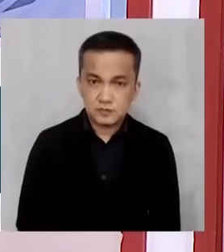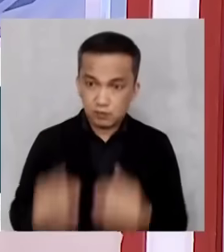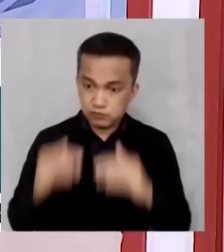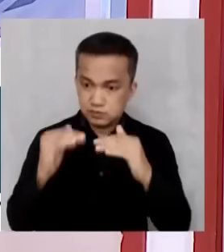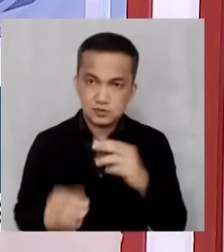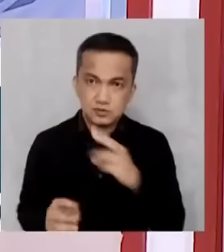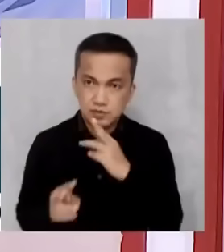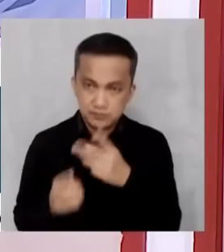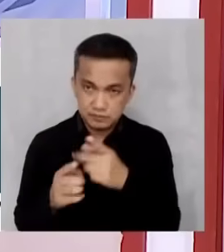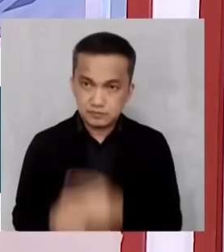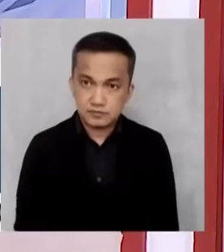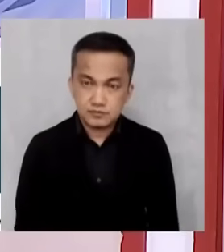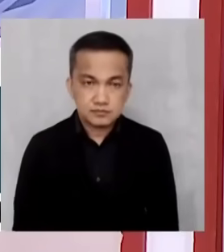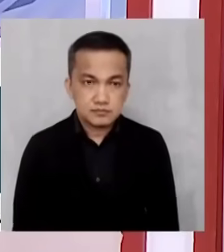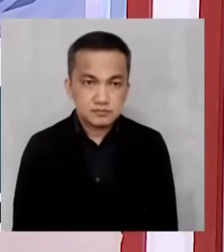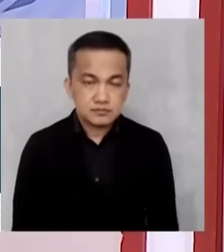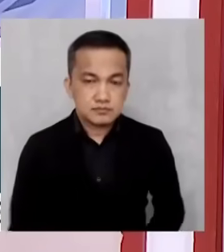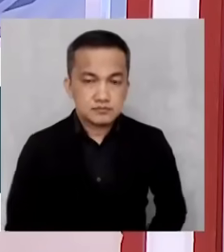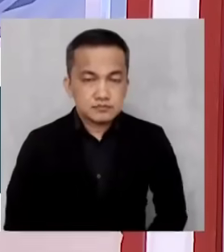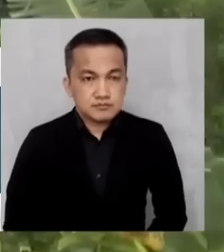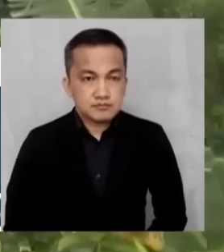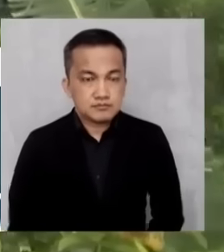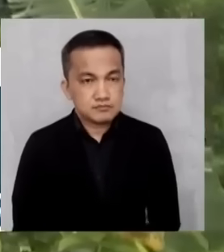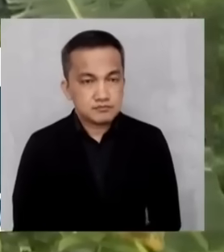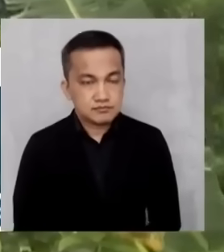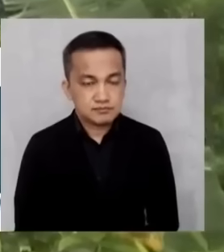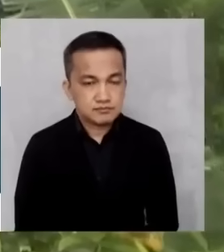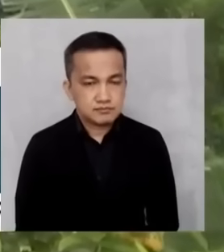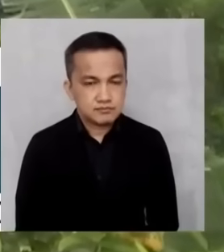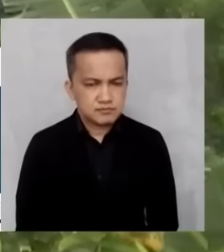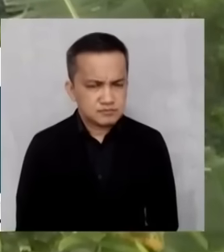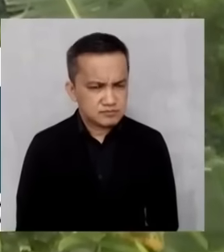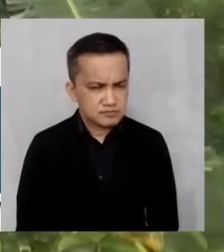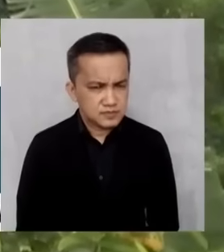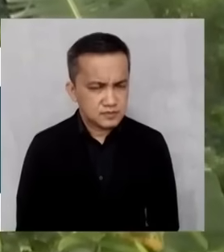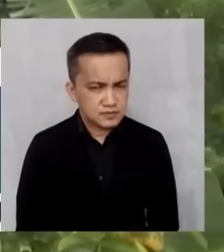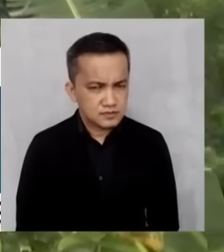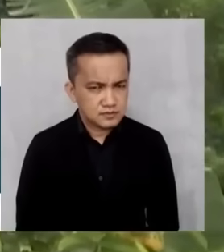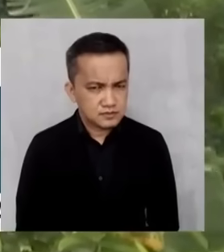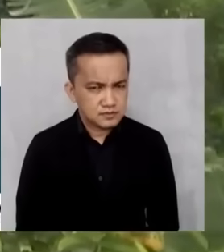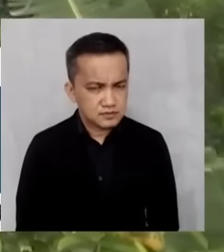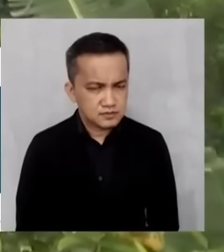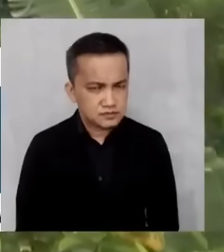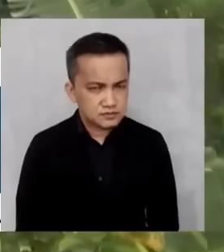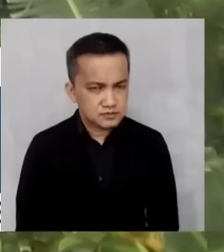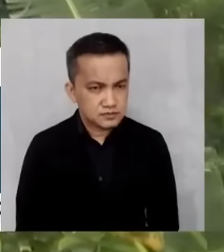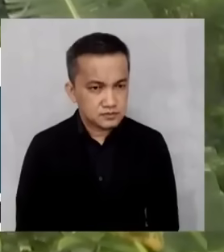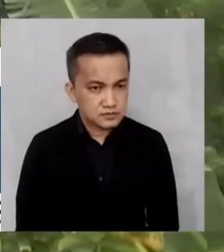ahead. Okay. For Angat Dam elevation, as of 6 a.m. is